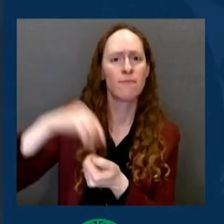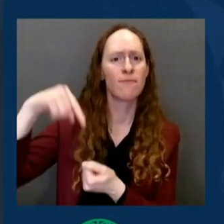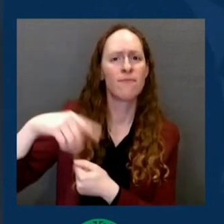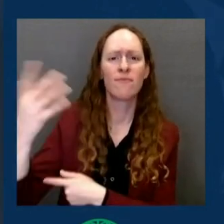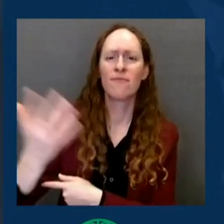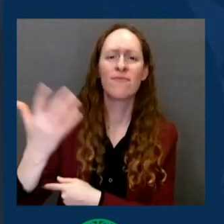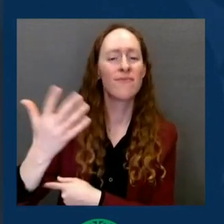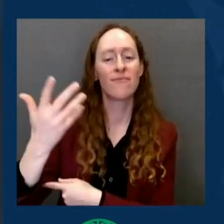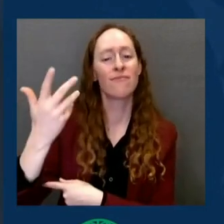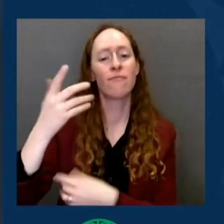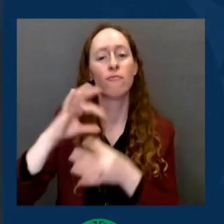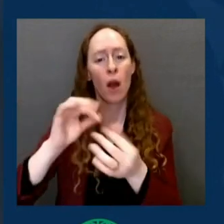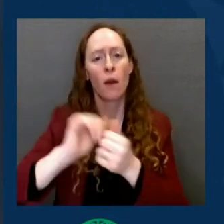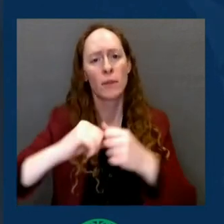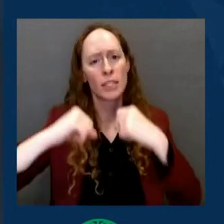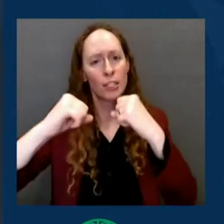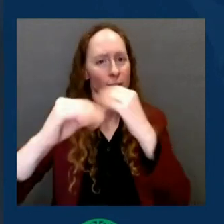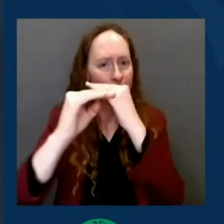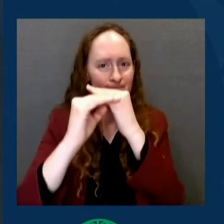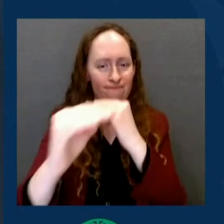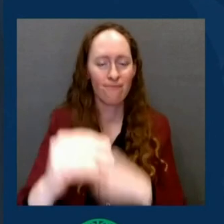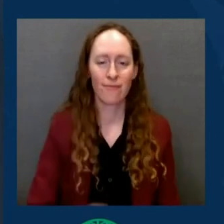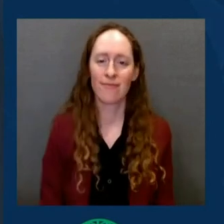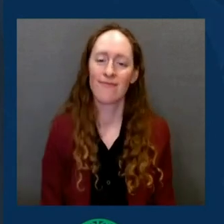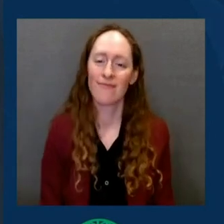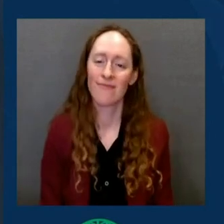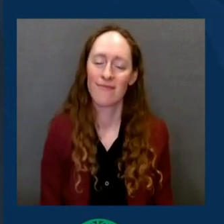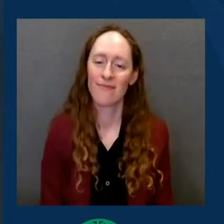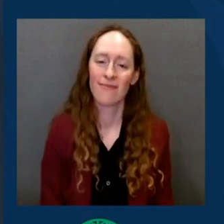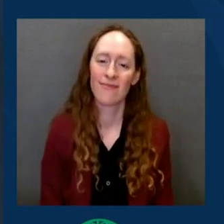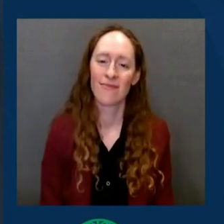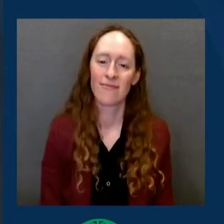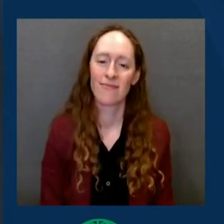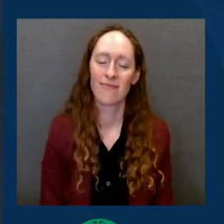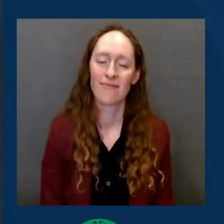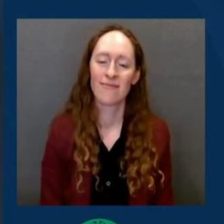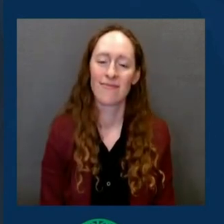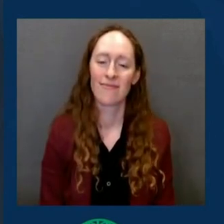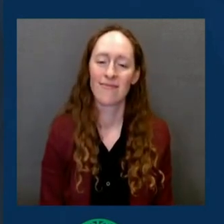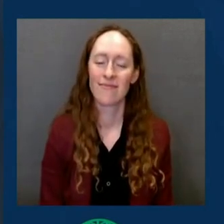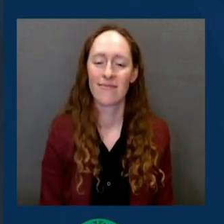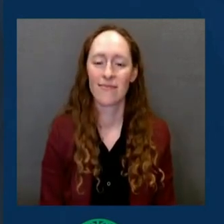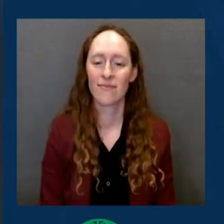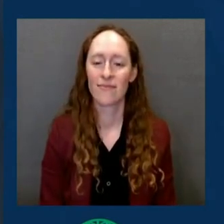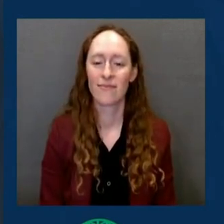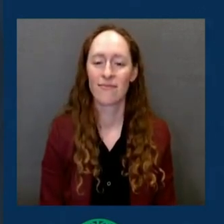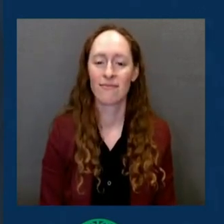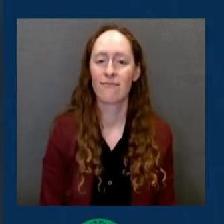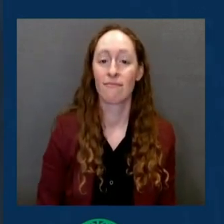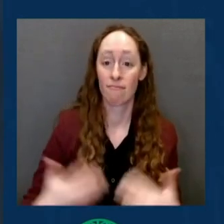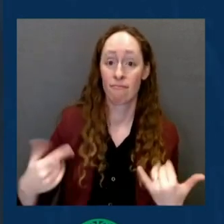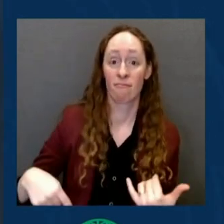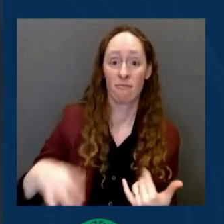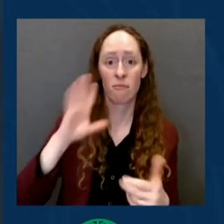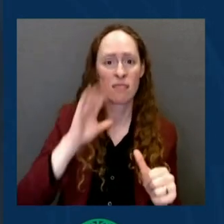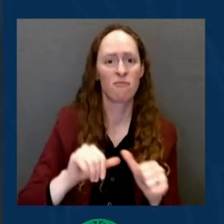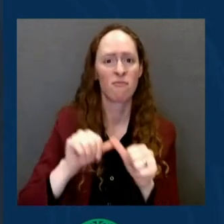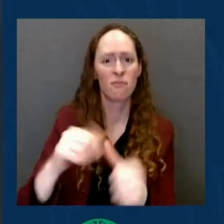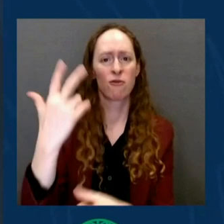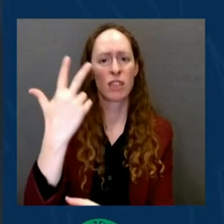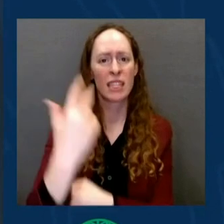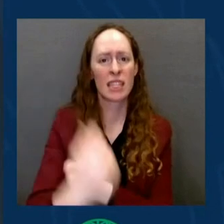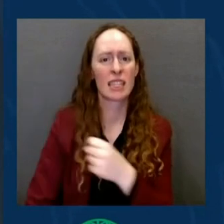three-year, $100 million pilot program, the Department of Defense will work with our African partners to